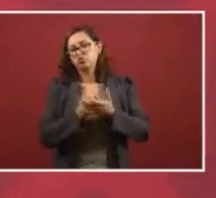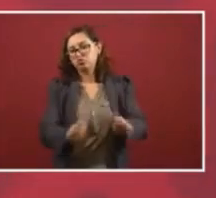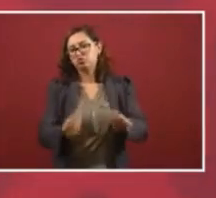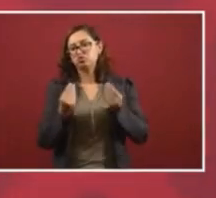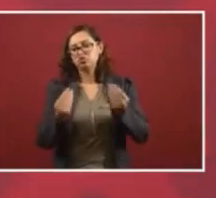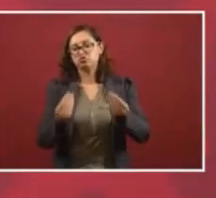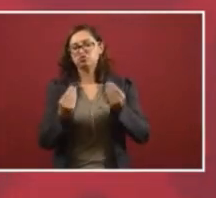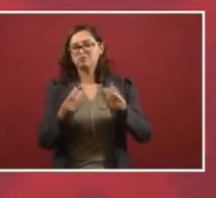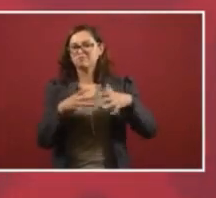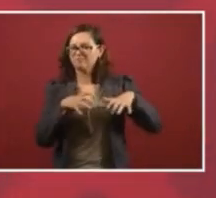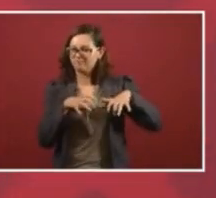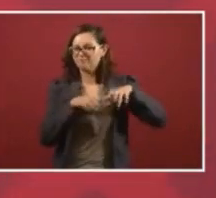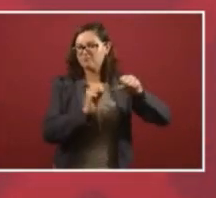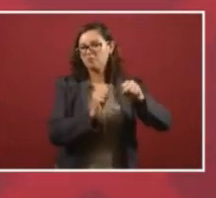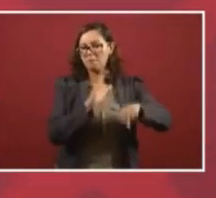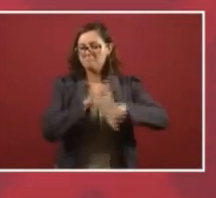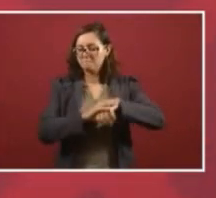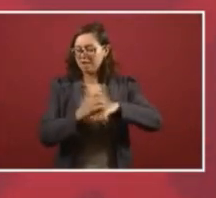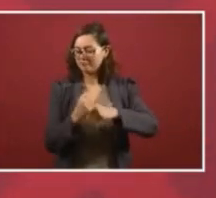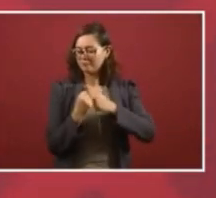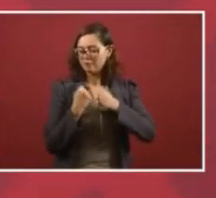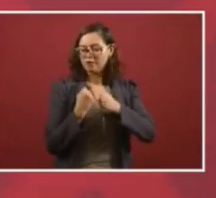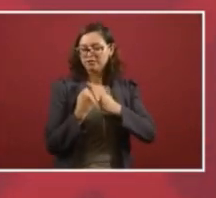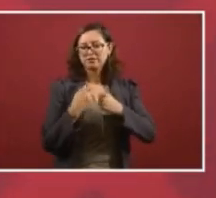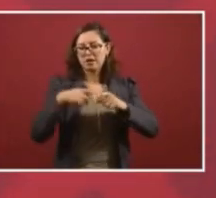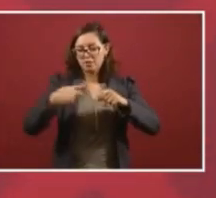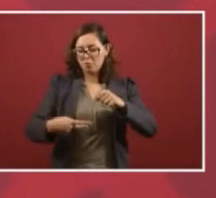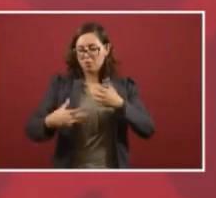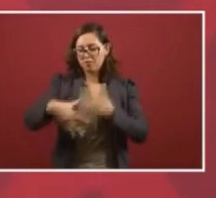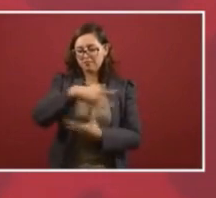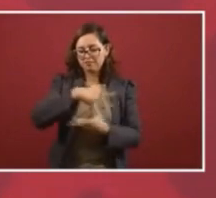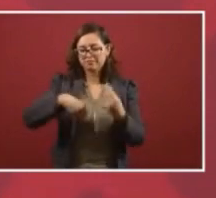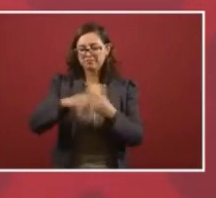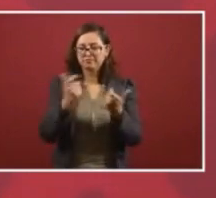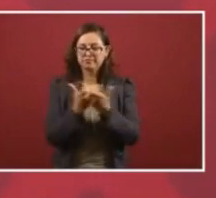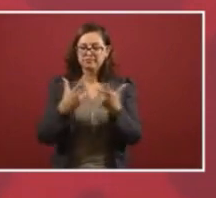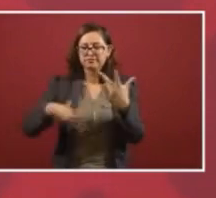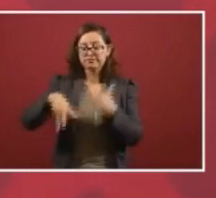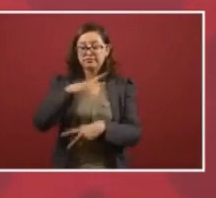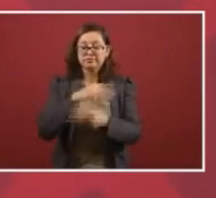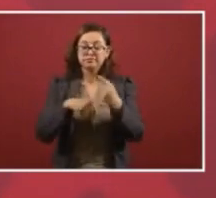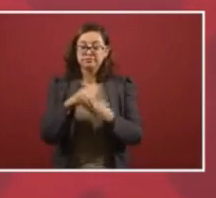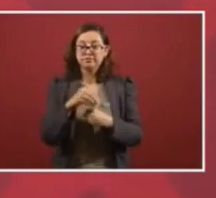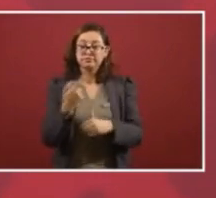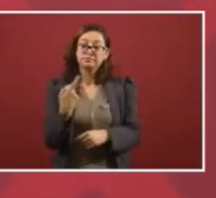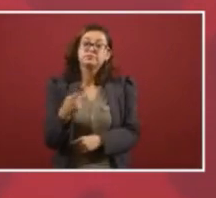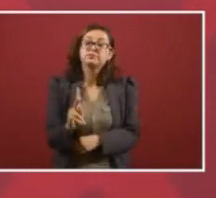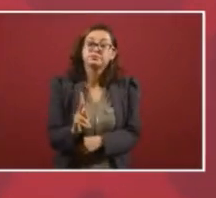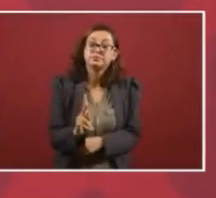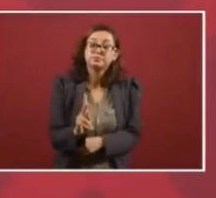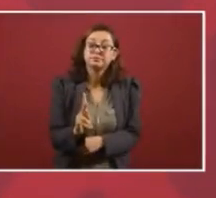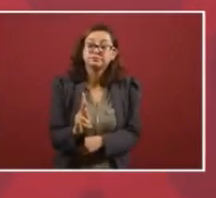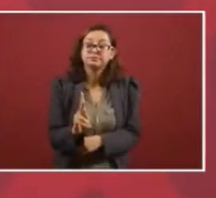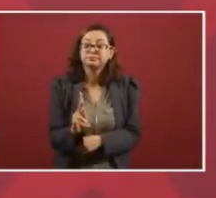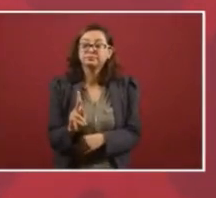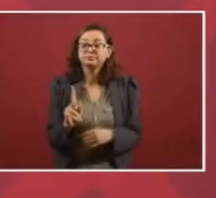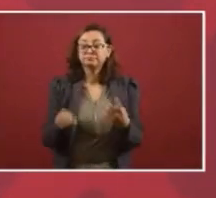And this will help us a lot. It will strengthen our economy a lot.